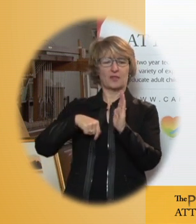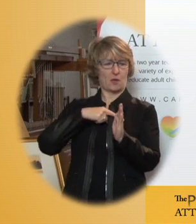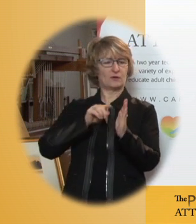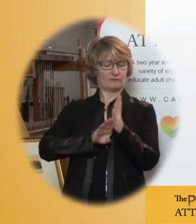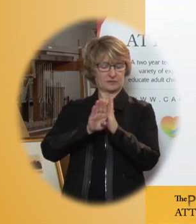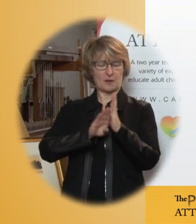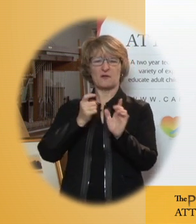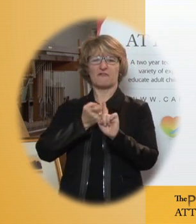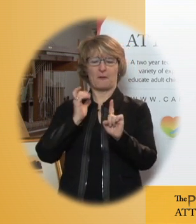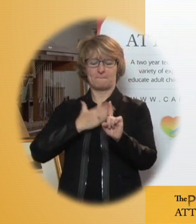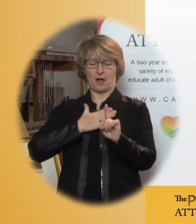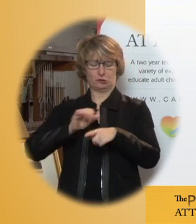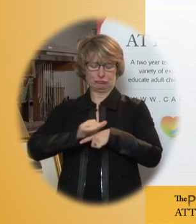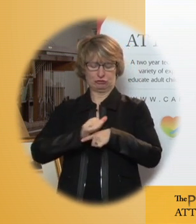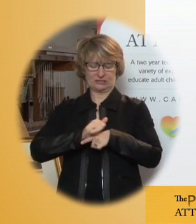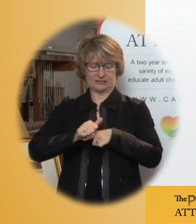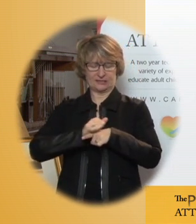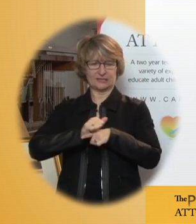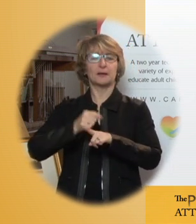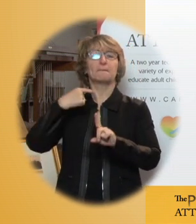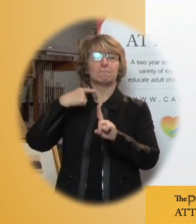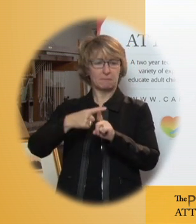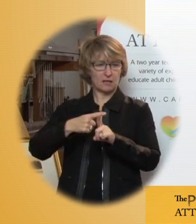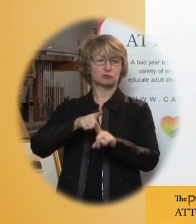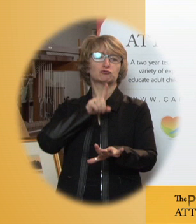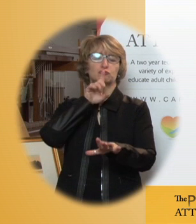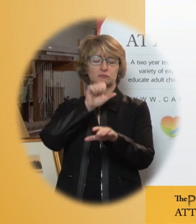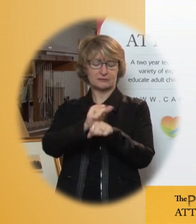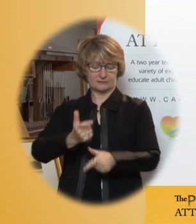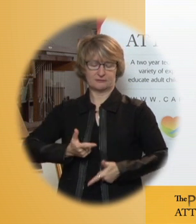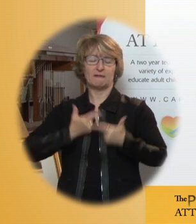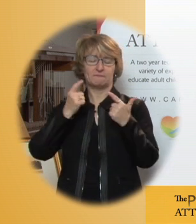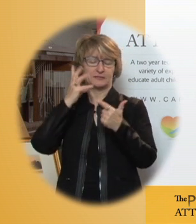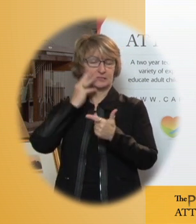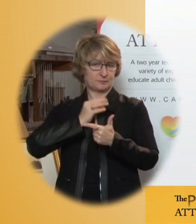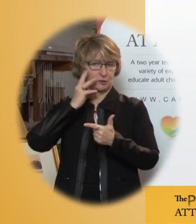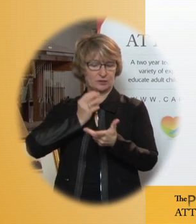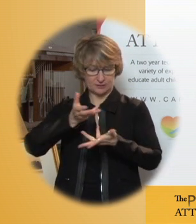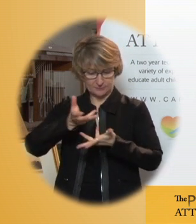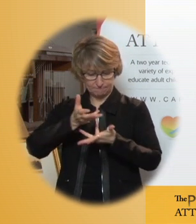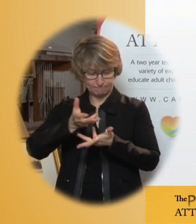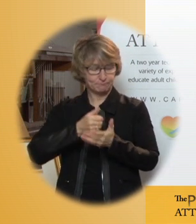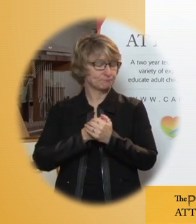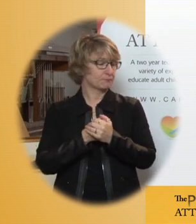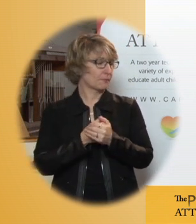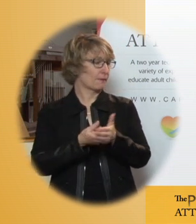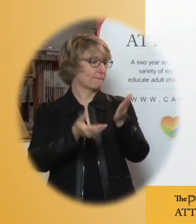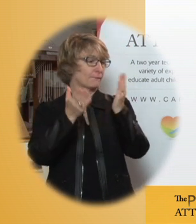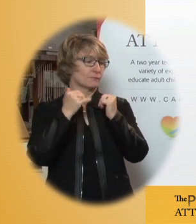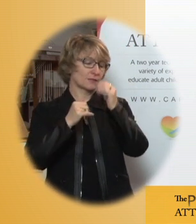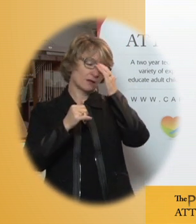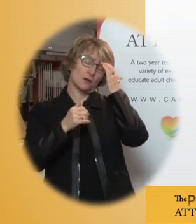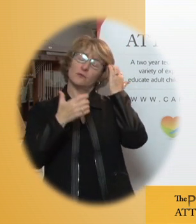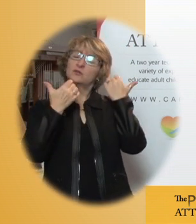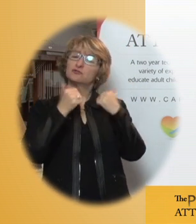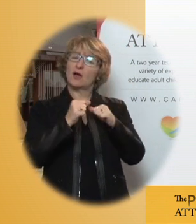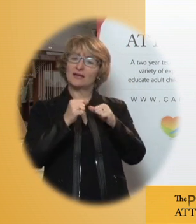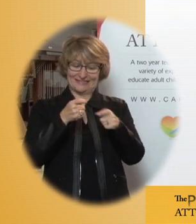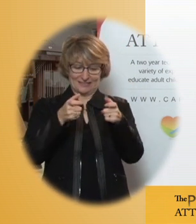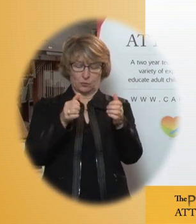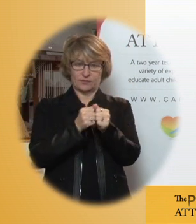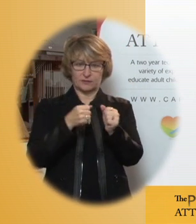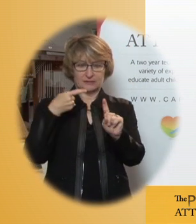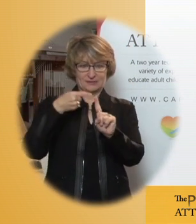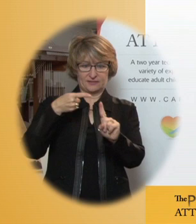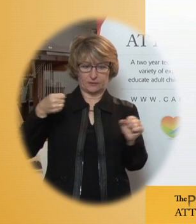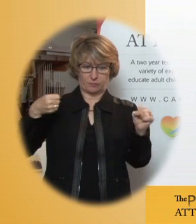training and hands-on experience. Whether coping with a crisis or planning ahead, we provide